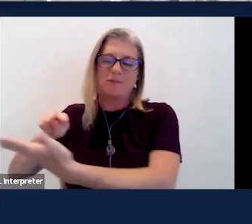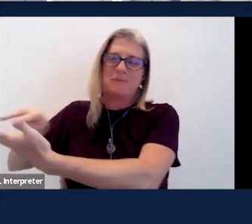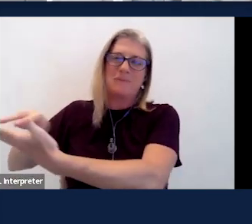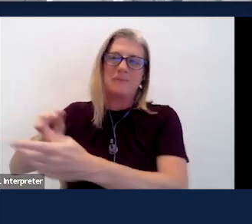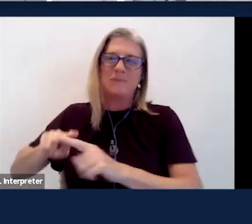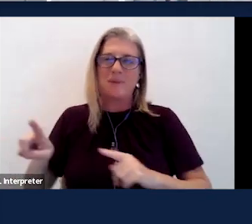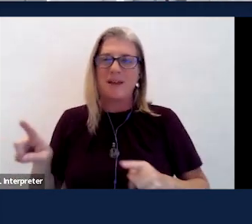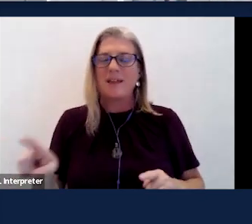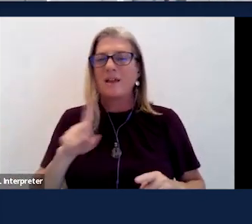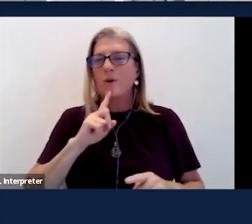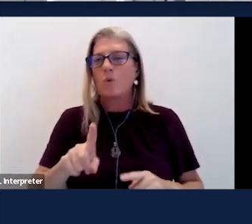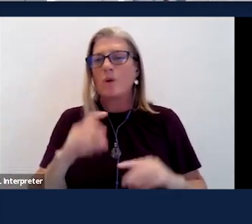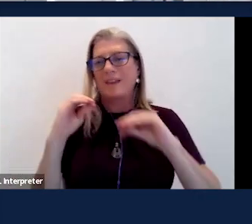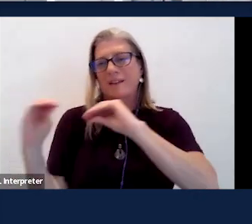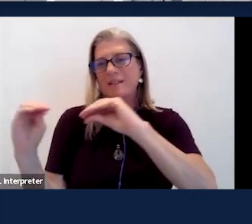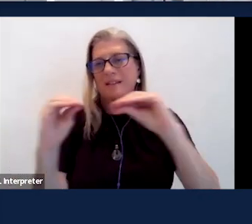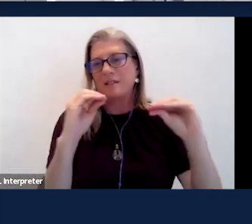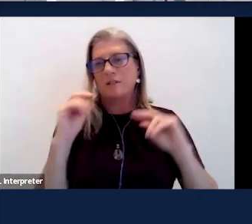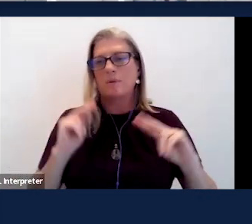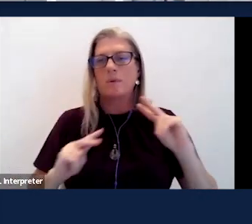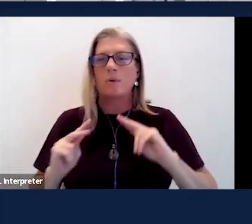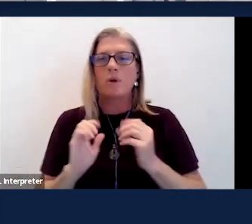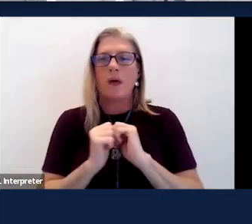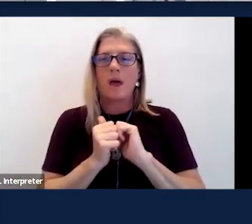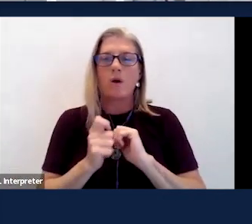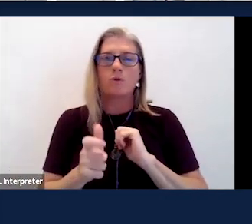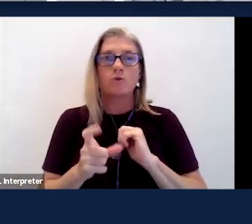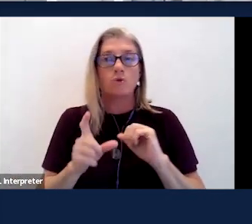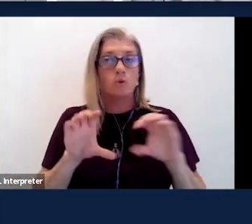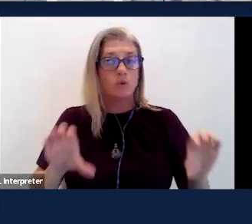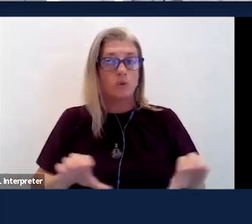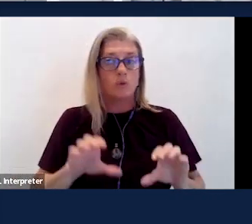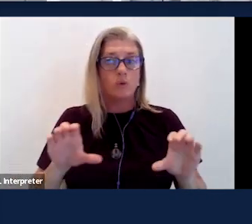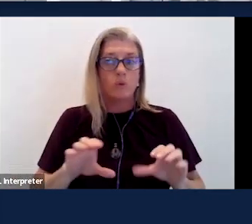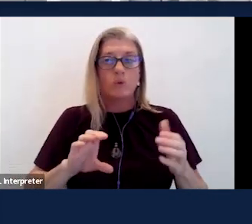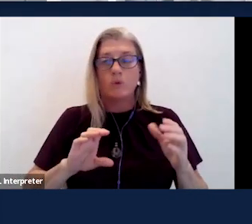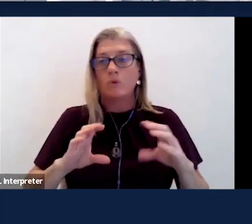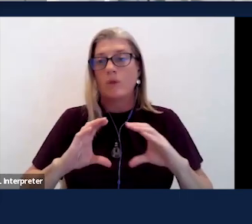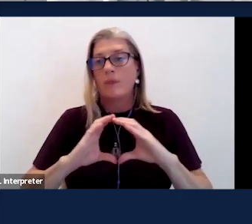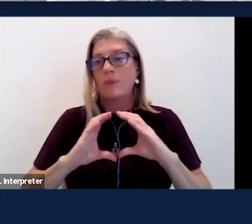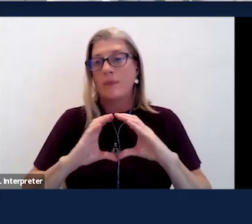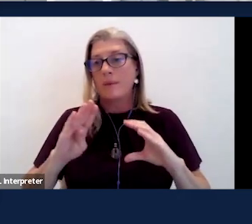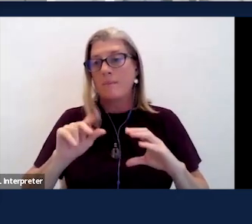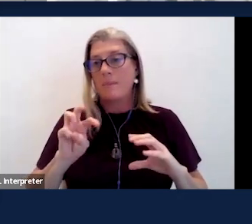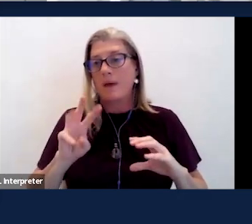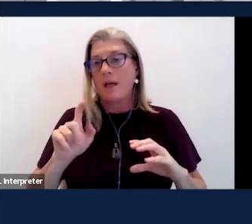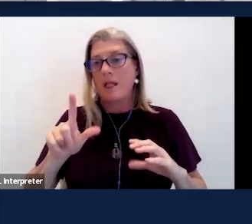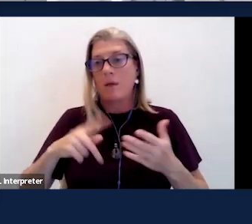he really teaches people how to do these bowel programs, and helps people become